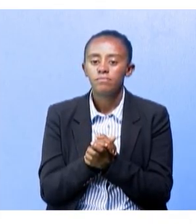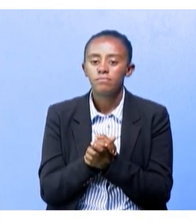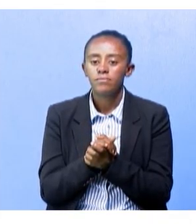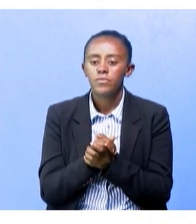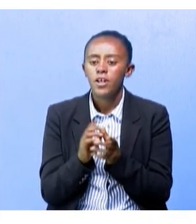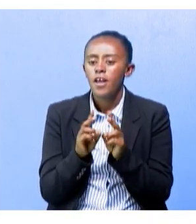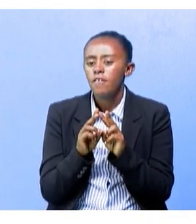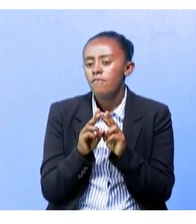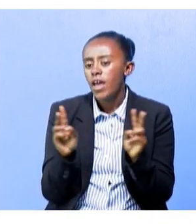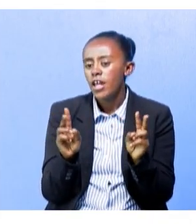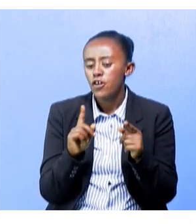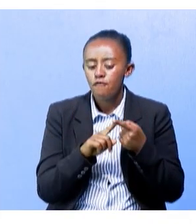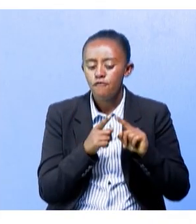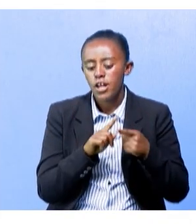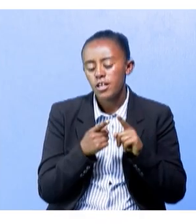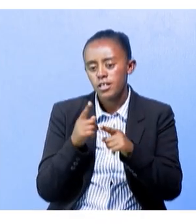very friendly.